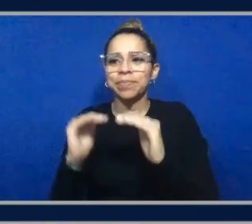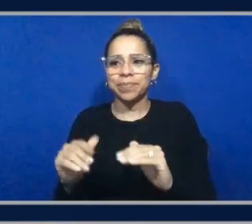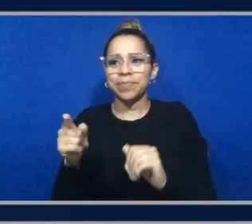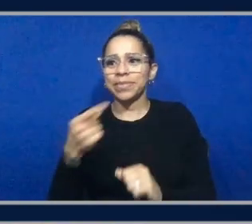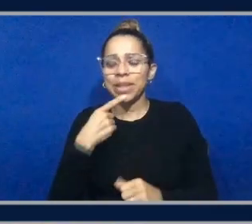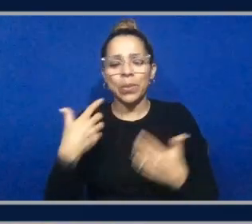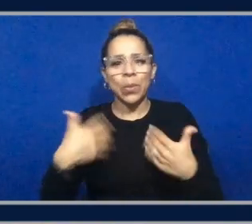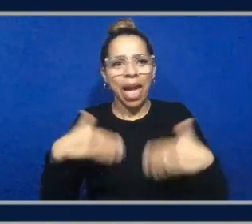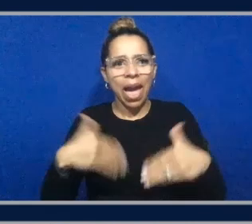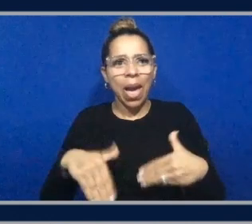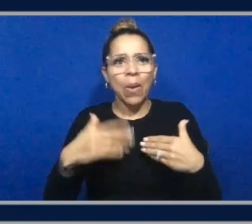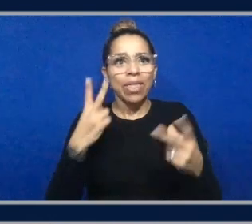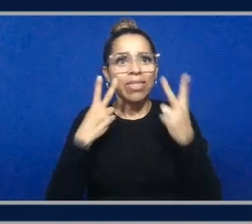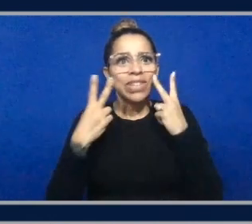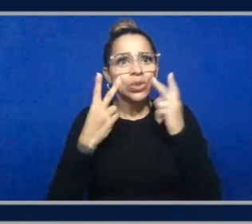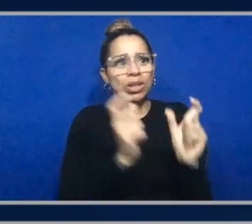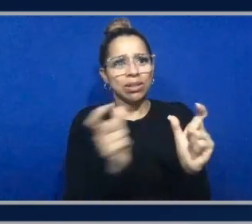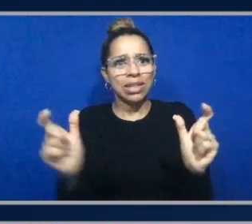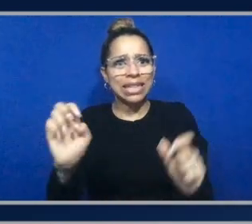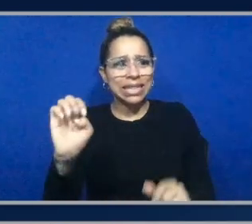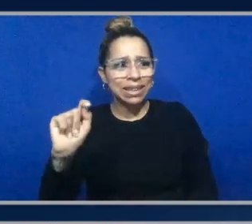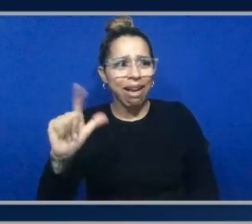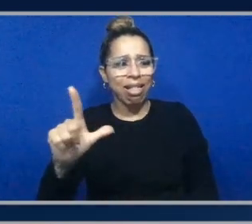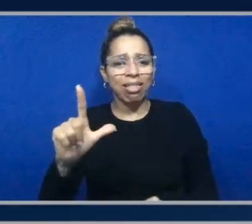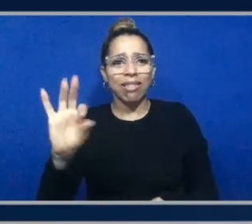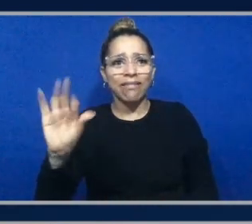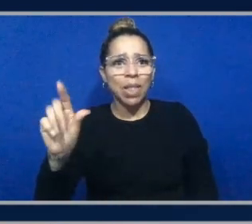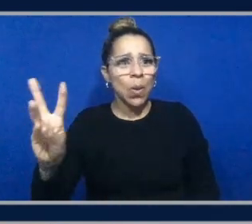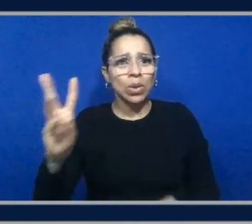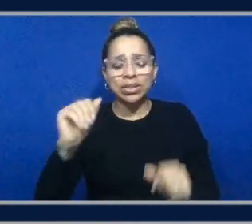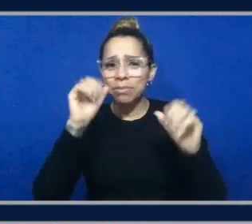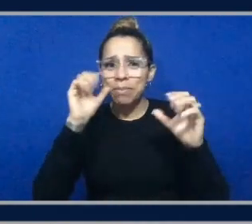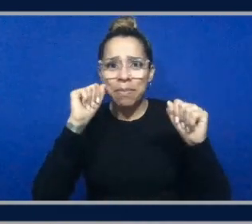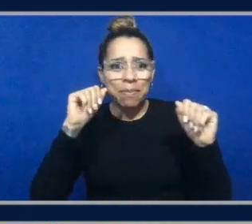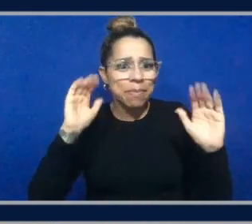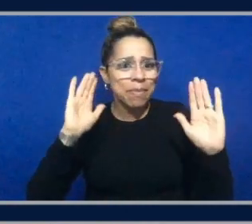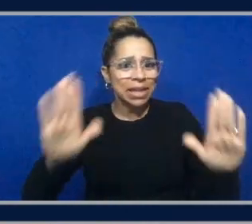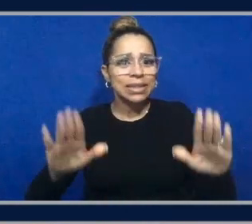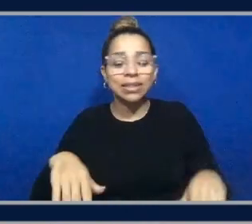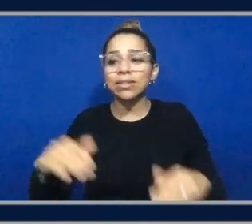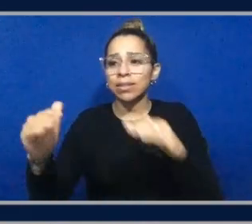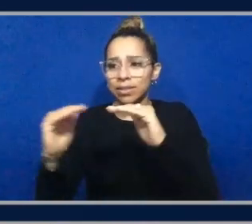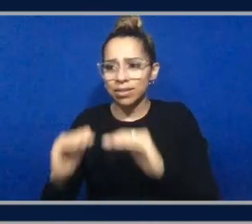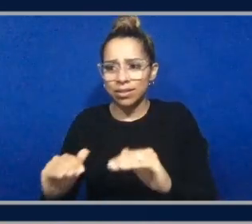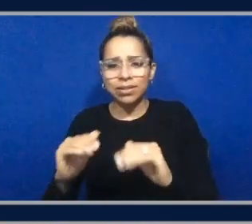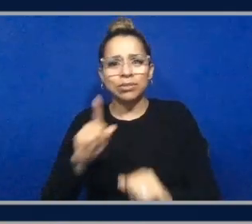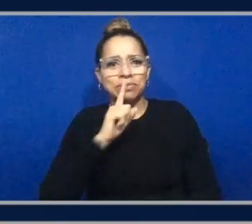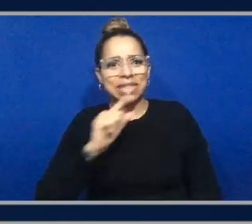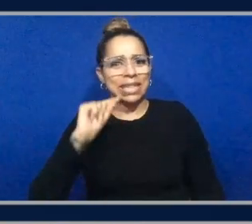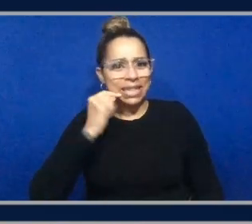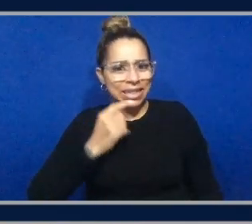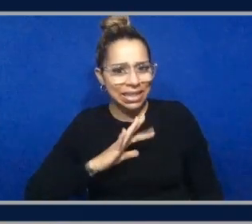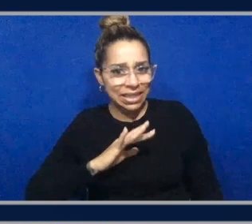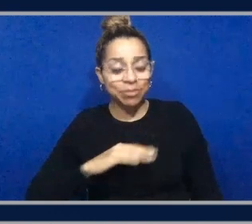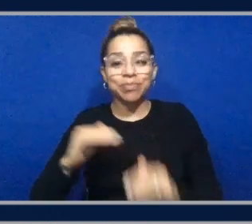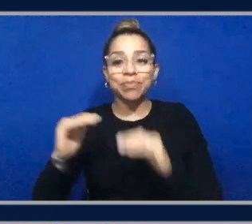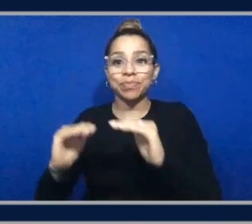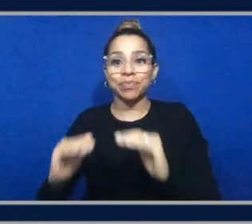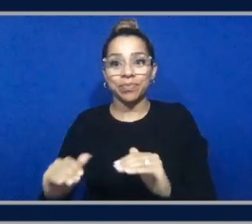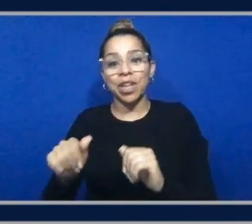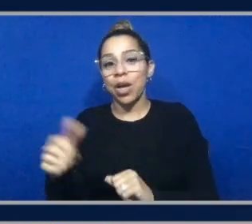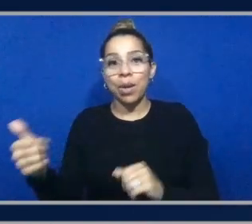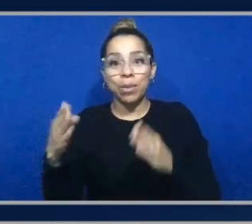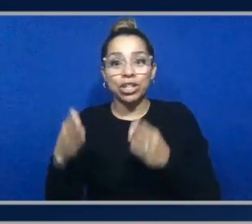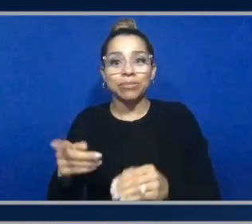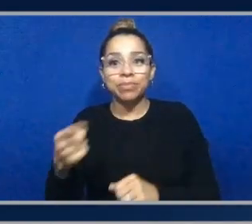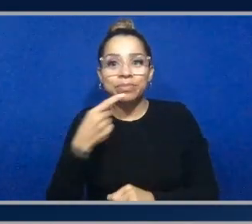flow looks amazing. Calypsonite says this is like Unify neat. And then we have another comment from IPX72 who says, during the